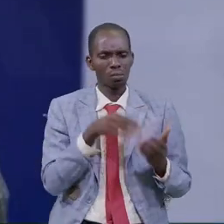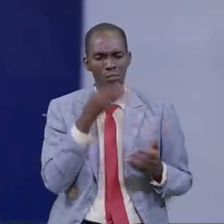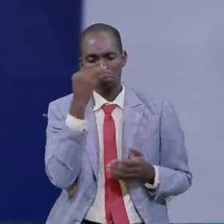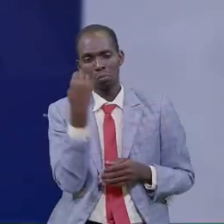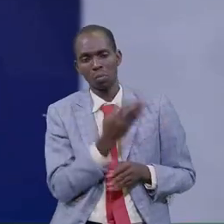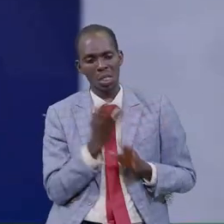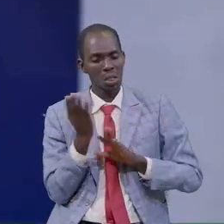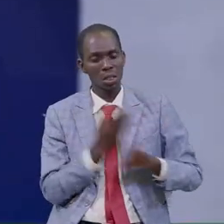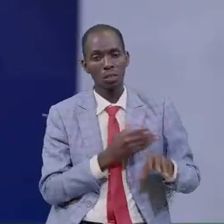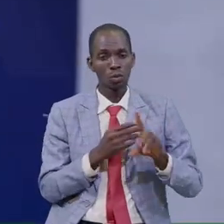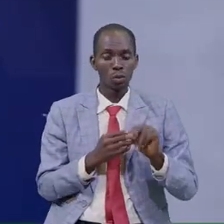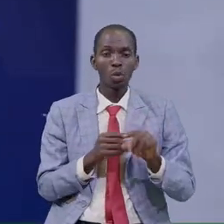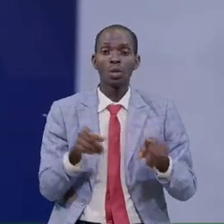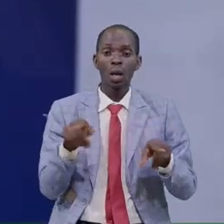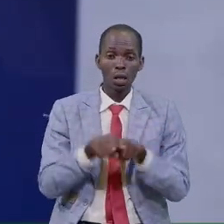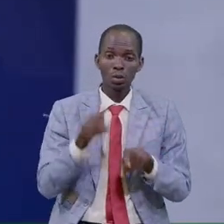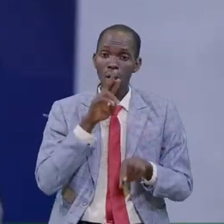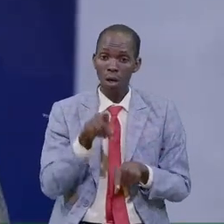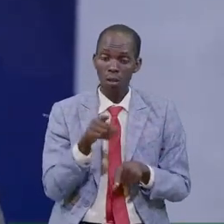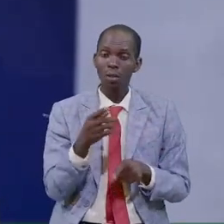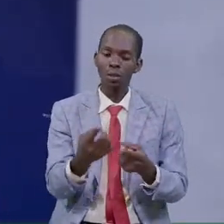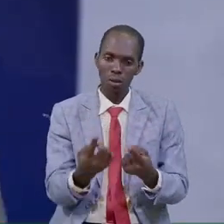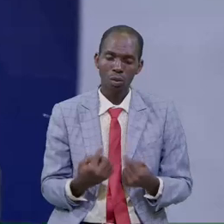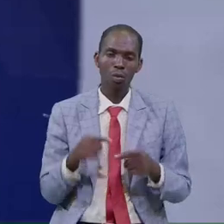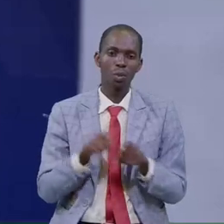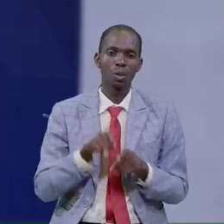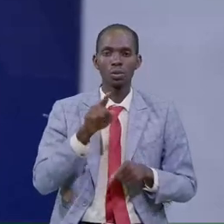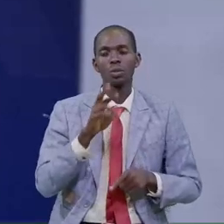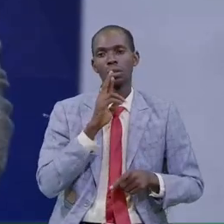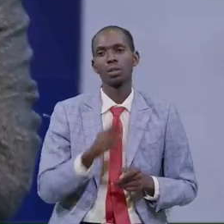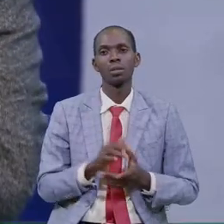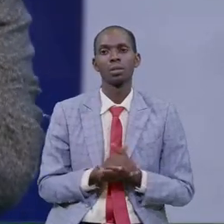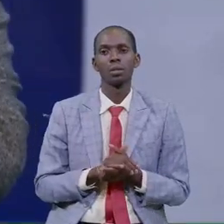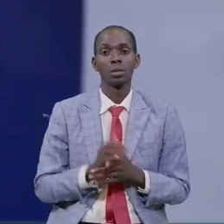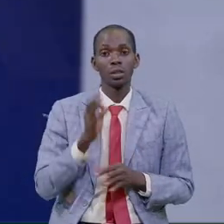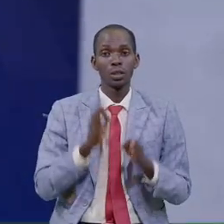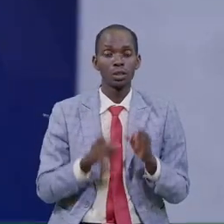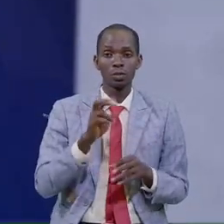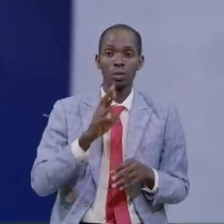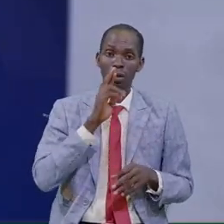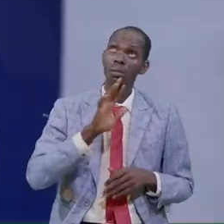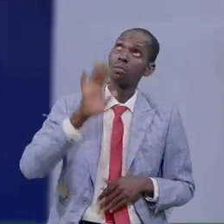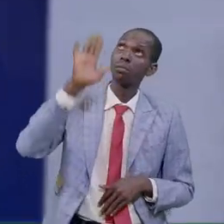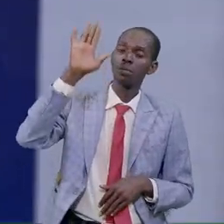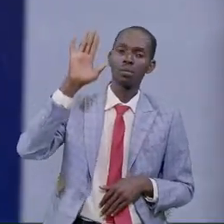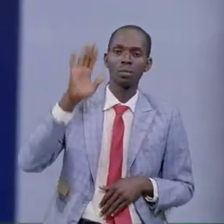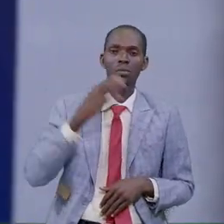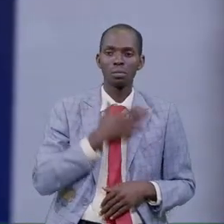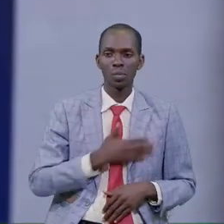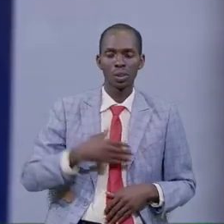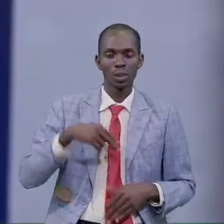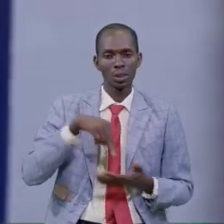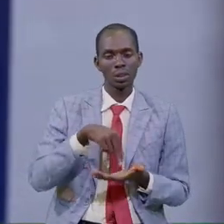you are. Pas, tel que vous êtes. Venez à lui. If you are raising up your hand, please stand up wherever main, you are. Prière, vous